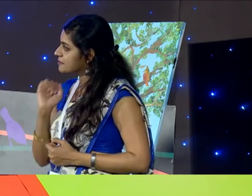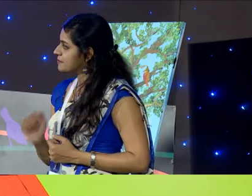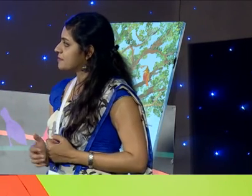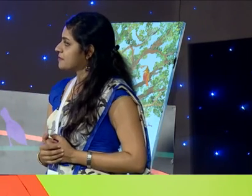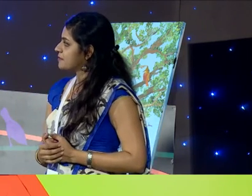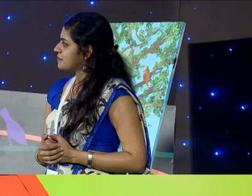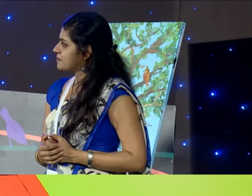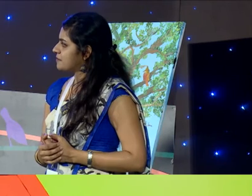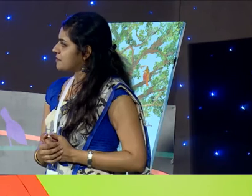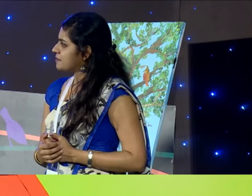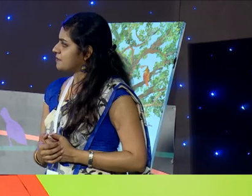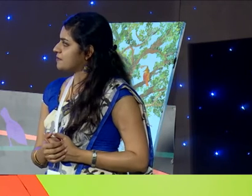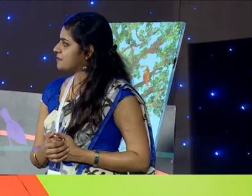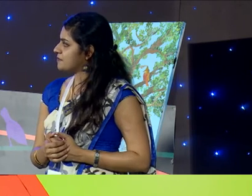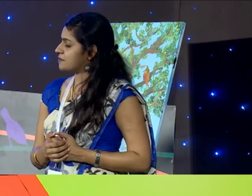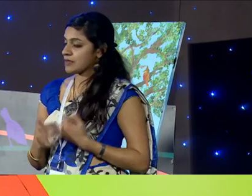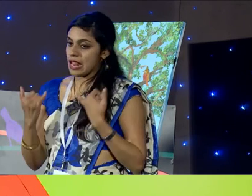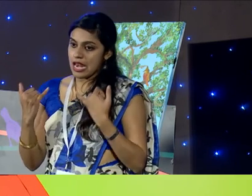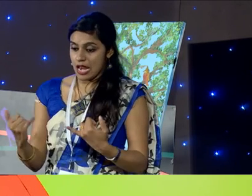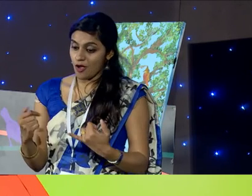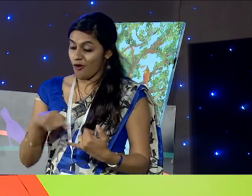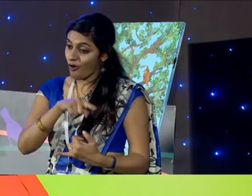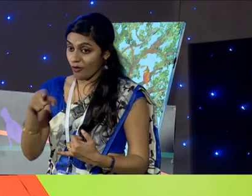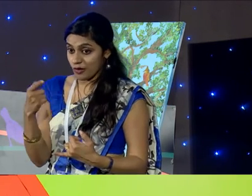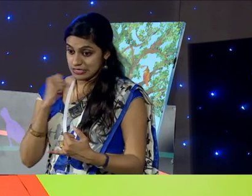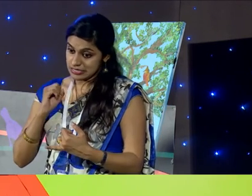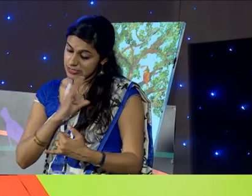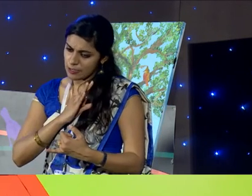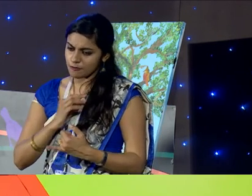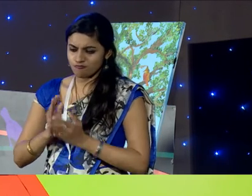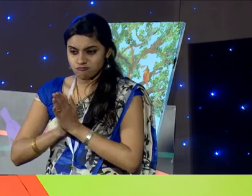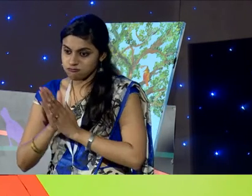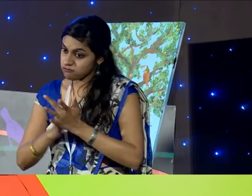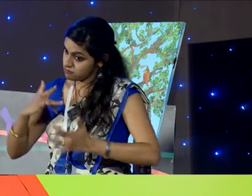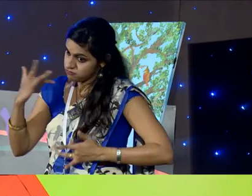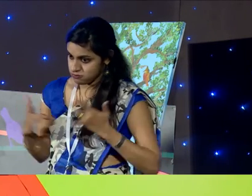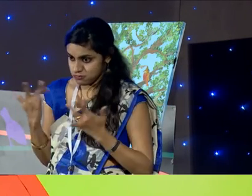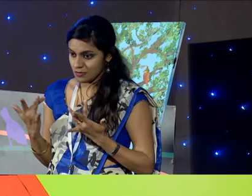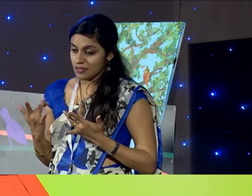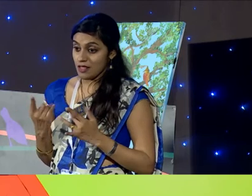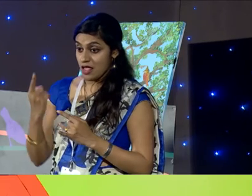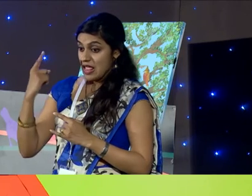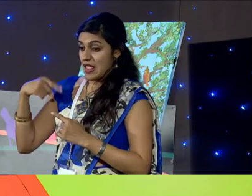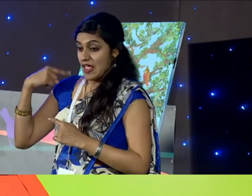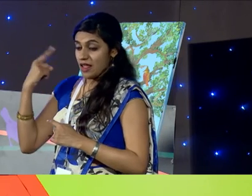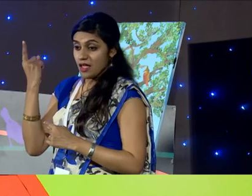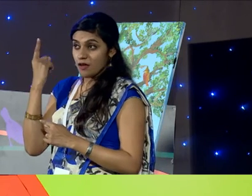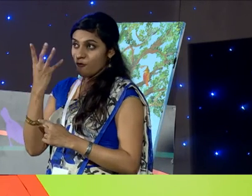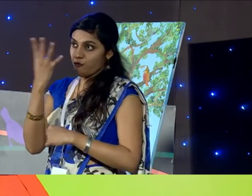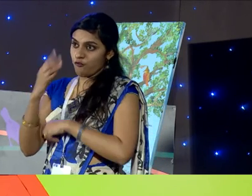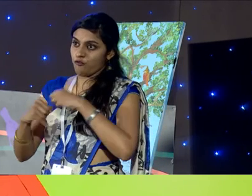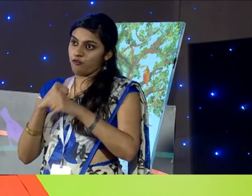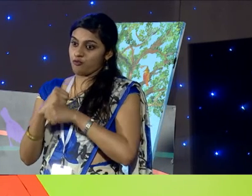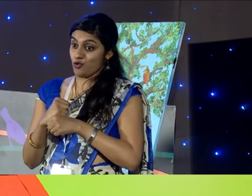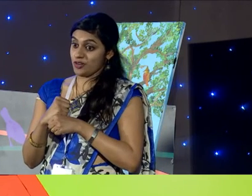completely aligned, they're completely engaged, they're completely motivated. In fact, we've won in the last 4 years, every year we've been selected as a great